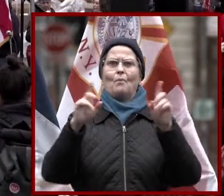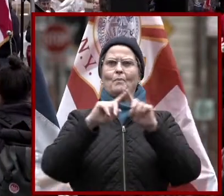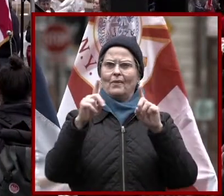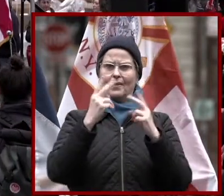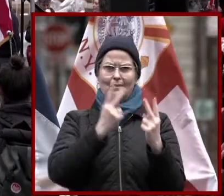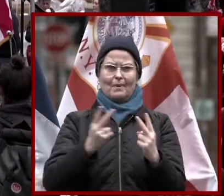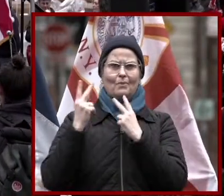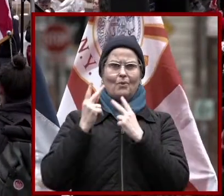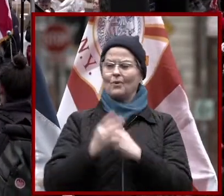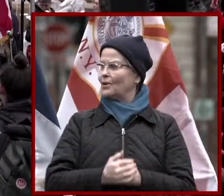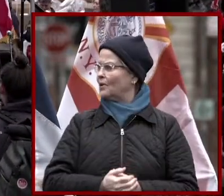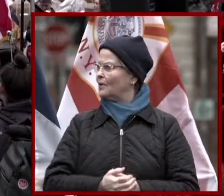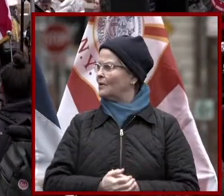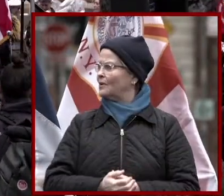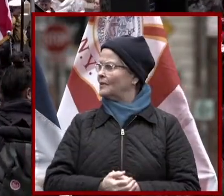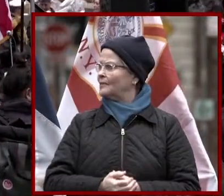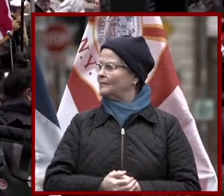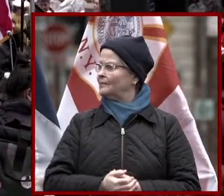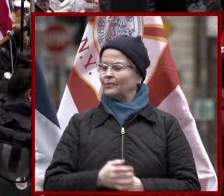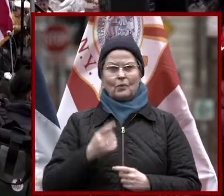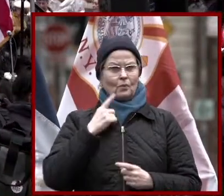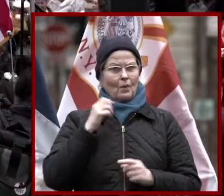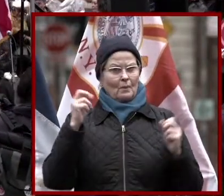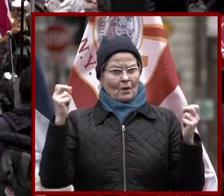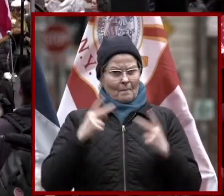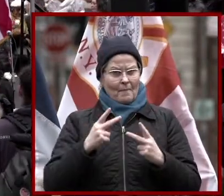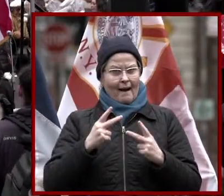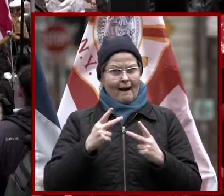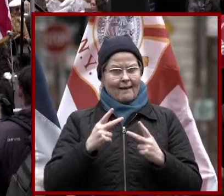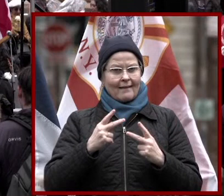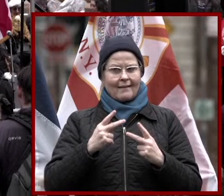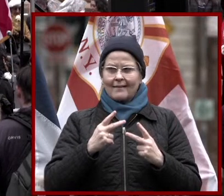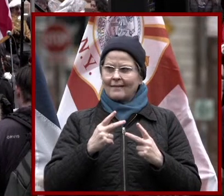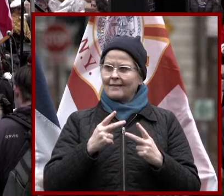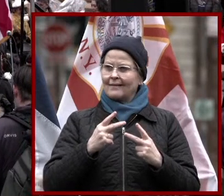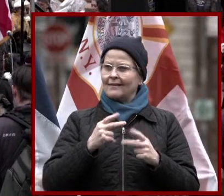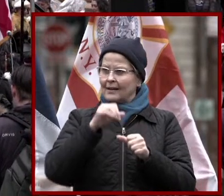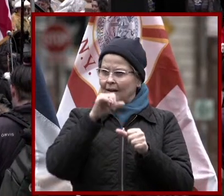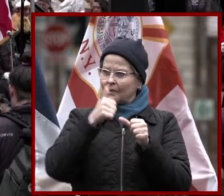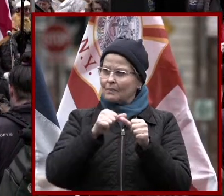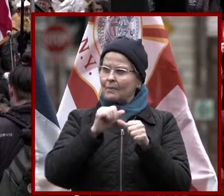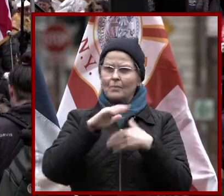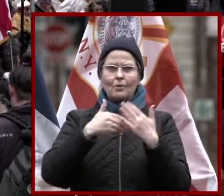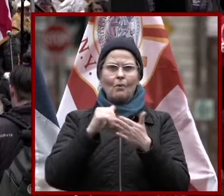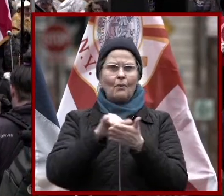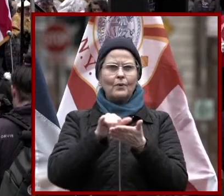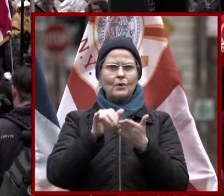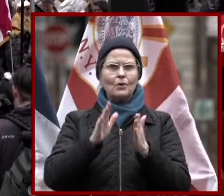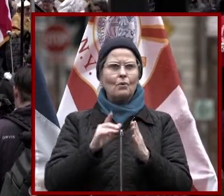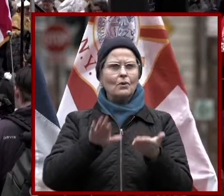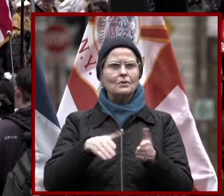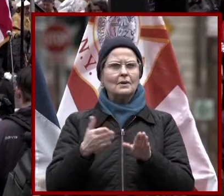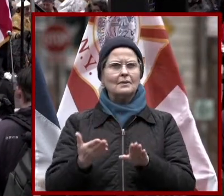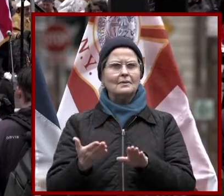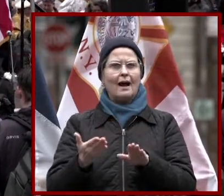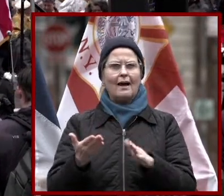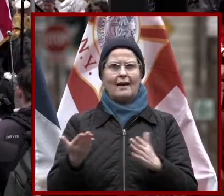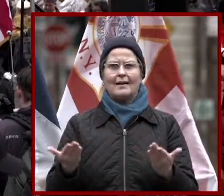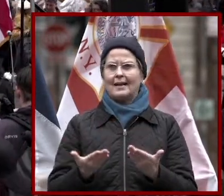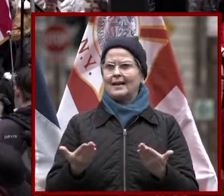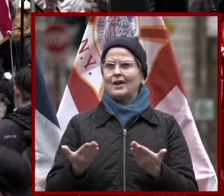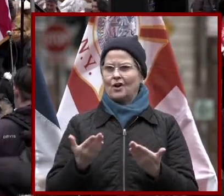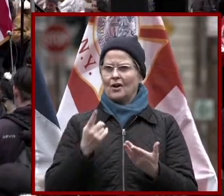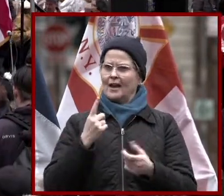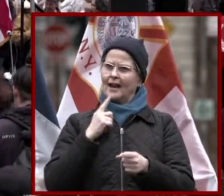Good. We will be back to remember the New Yorkers who died here and to recommit for the fight